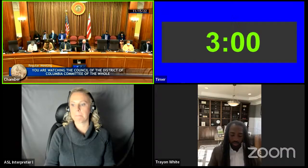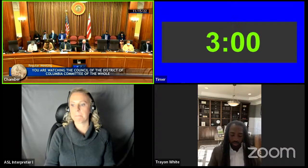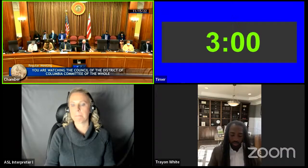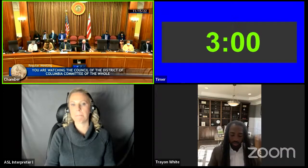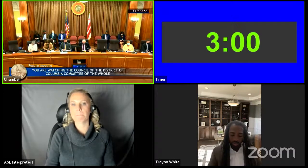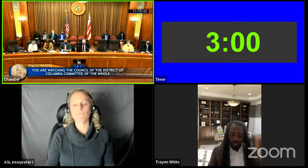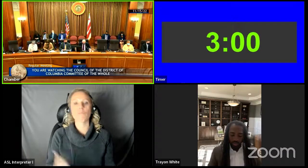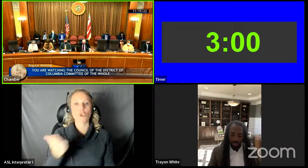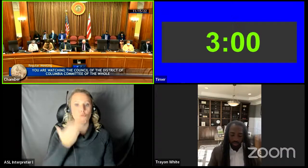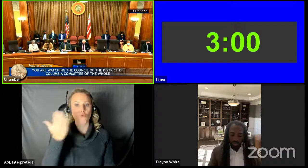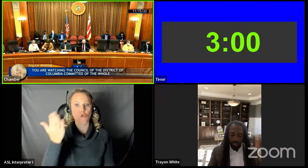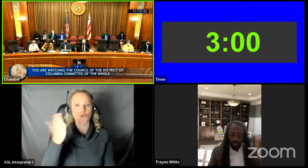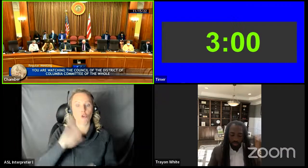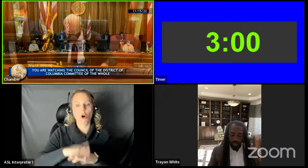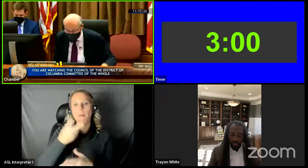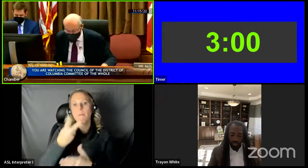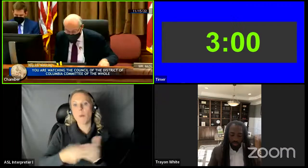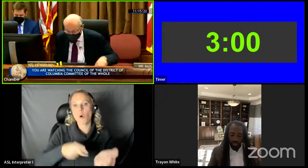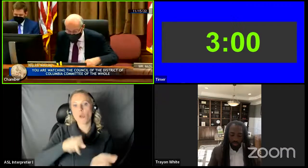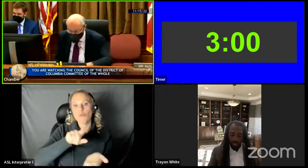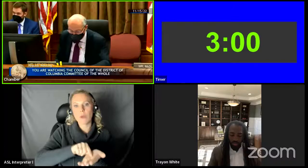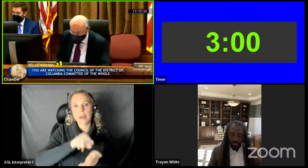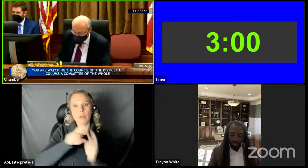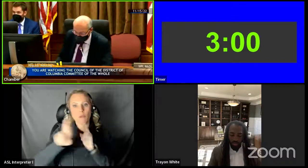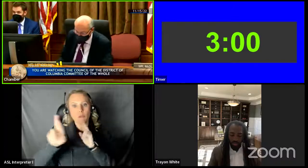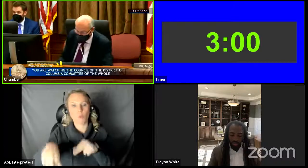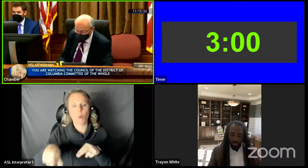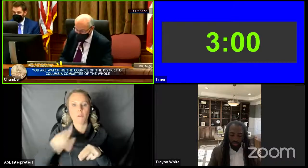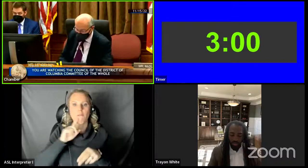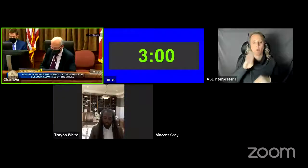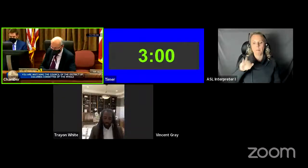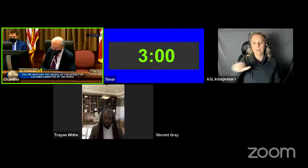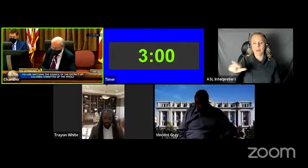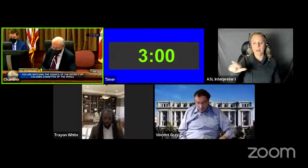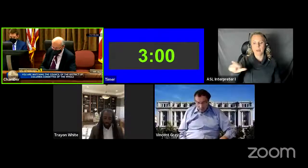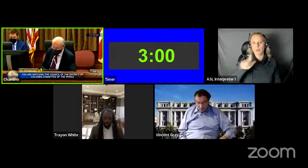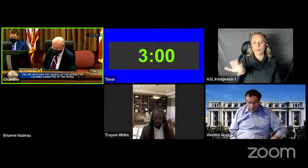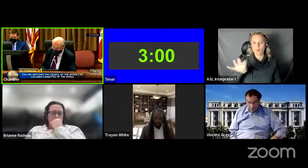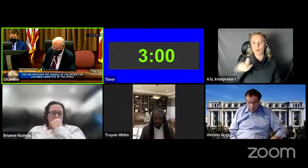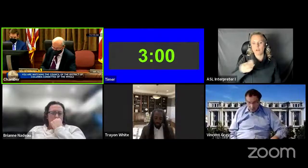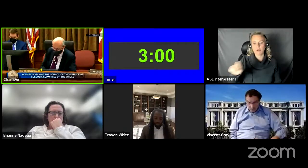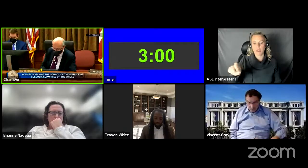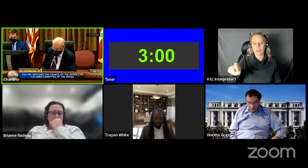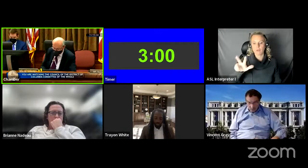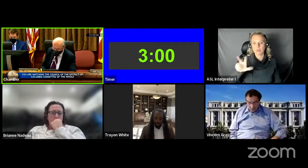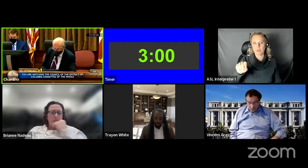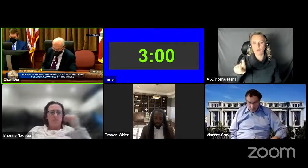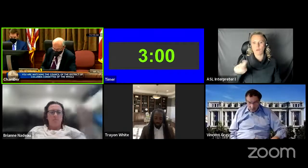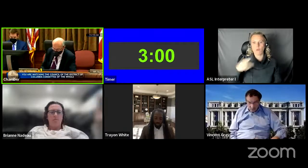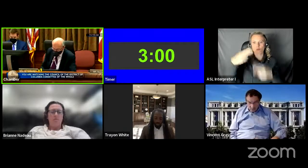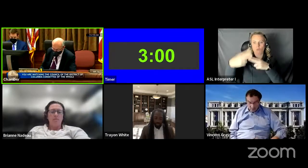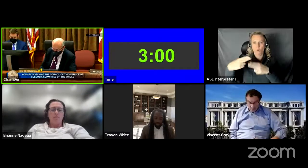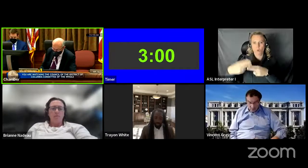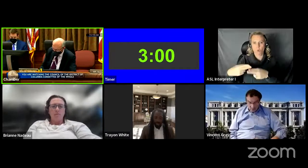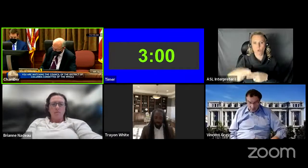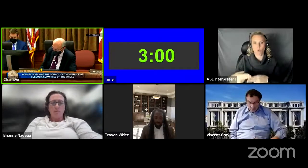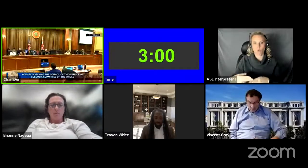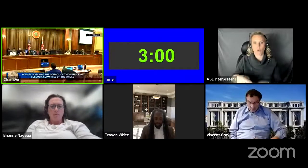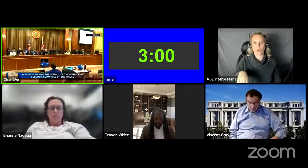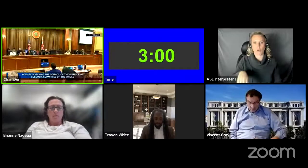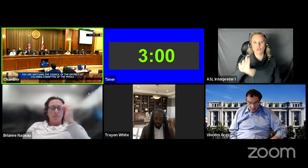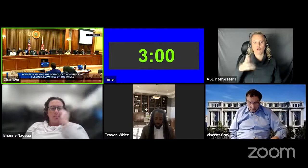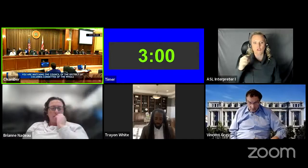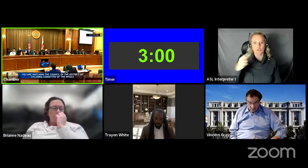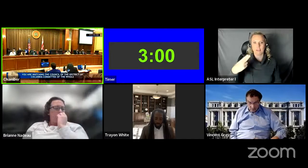The motion is on both the print and report for Bill 24-301. Mr. Cash, would you call the roll? Councilmember